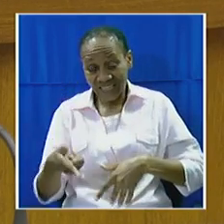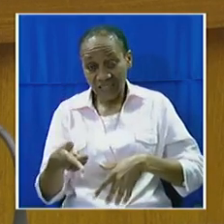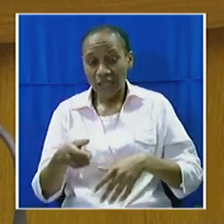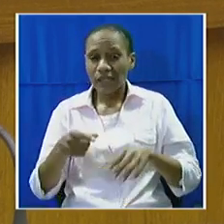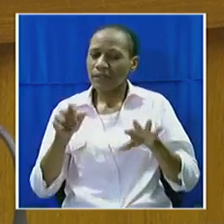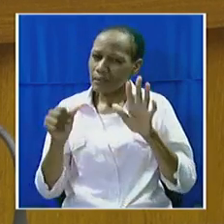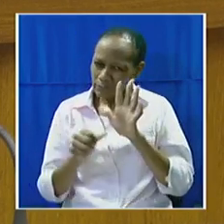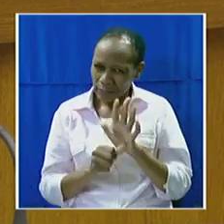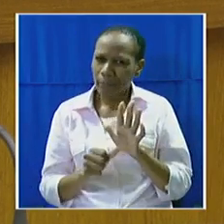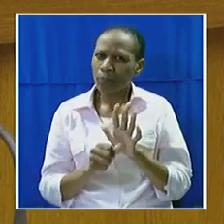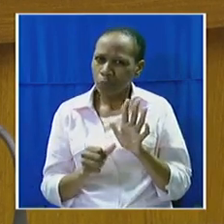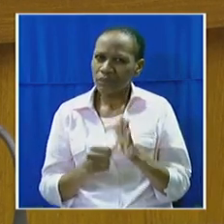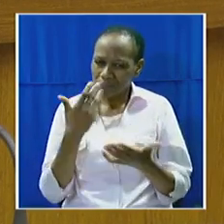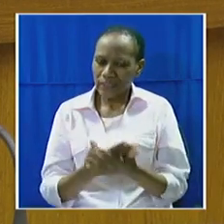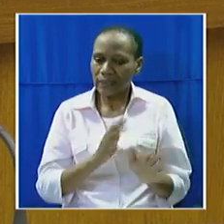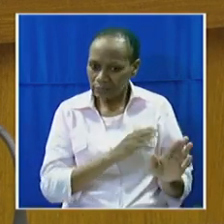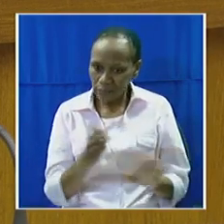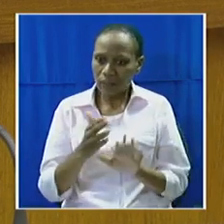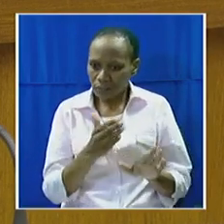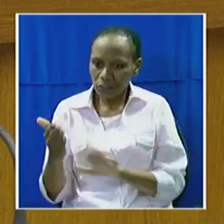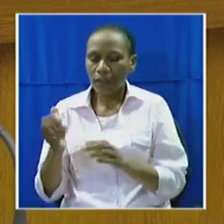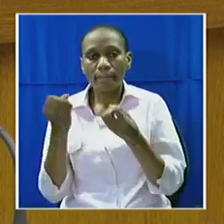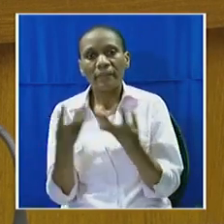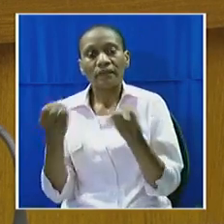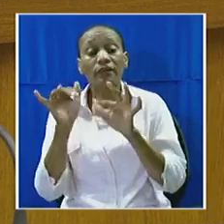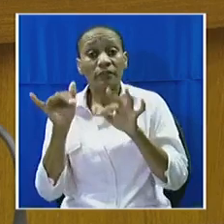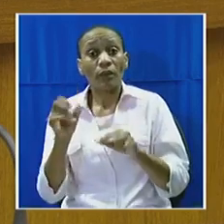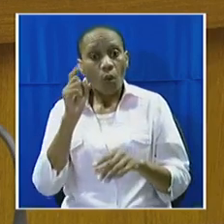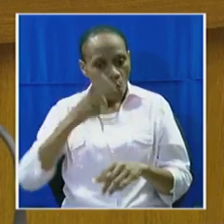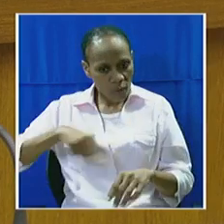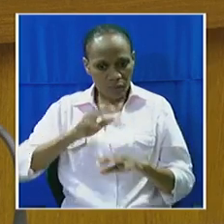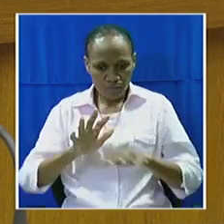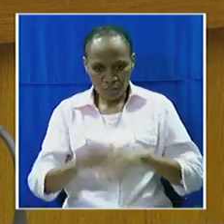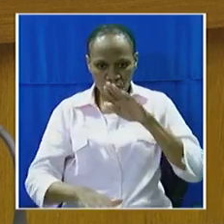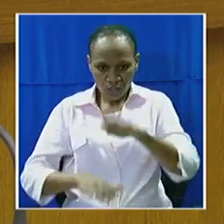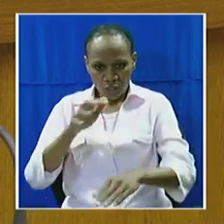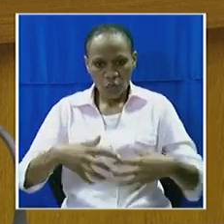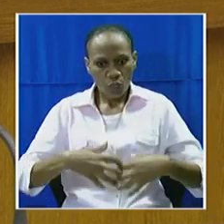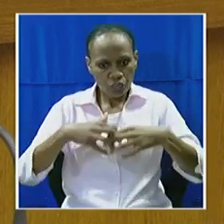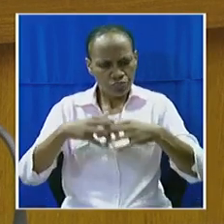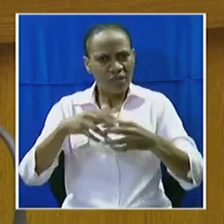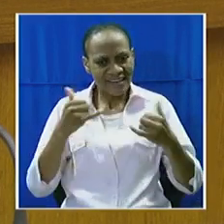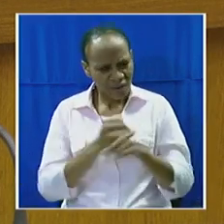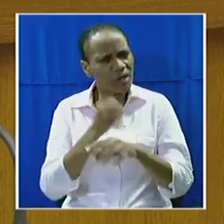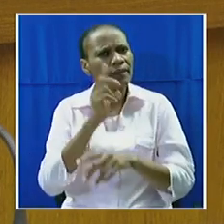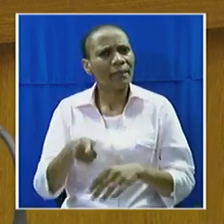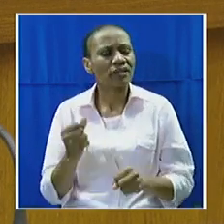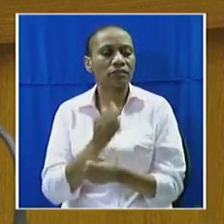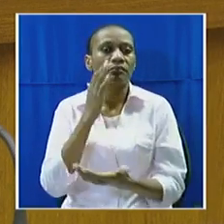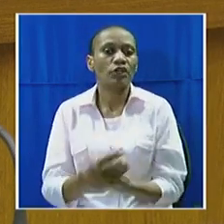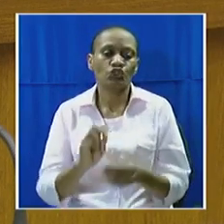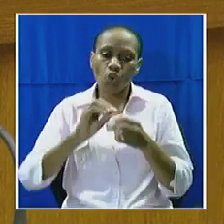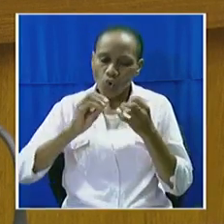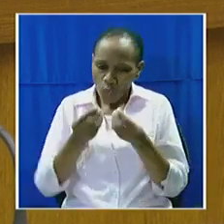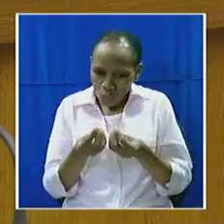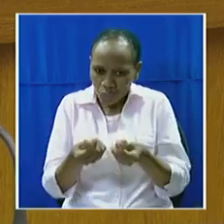the potential to infect and kill thousands should the correct measures to screen, to prevent, to isolate, and treat